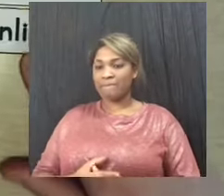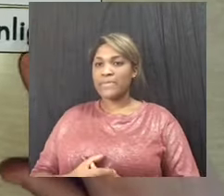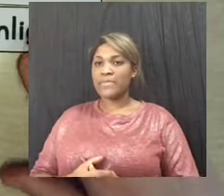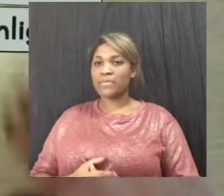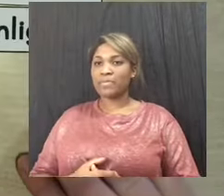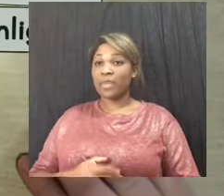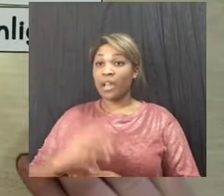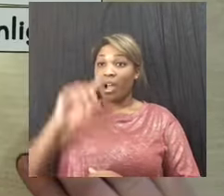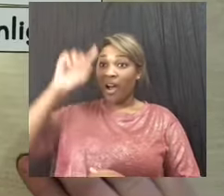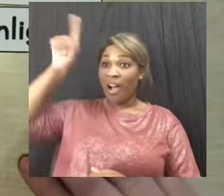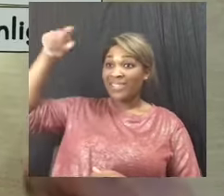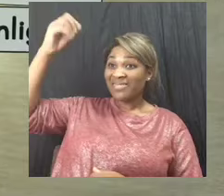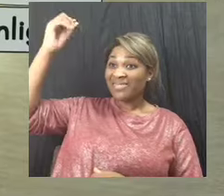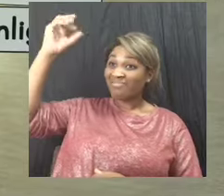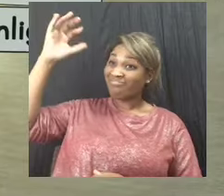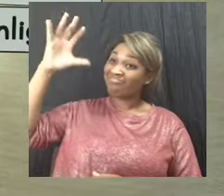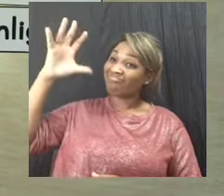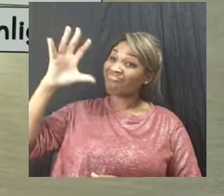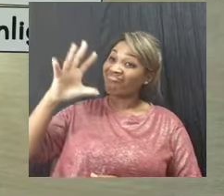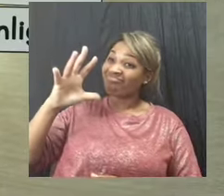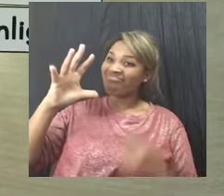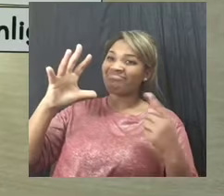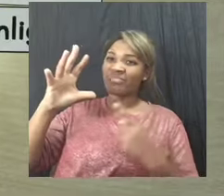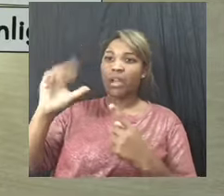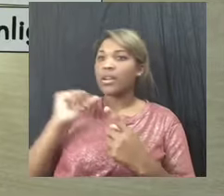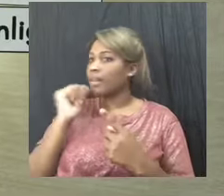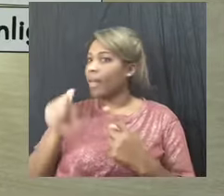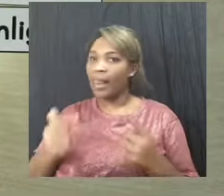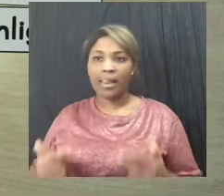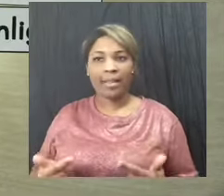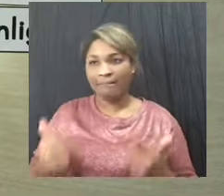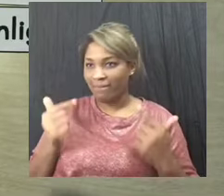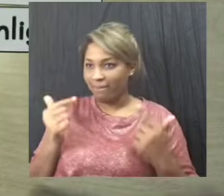Sunlight, also non-living.